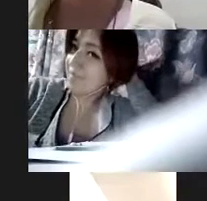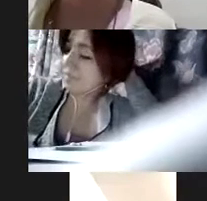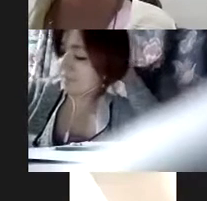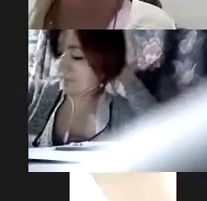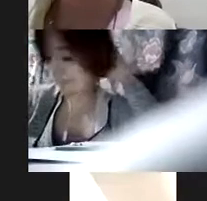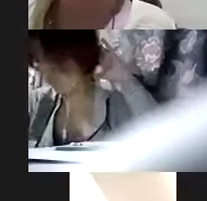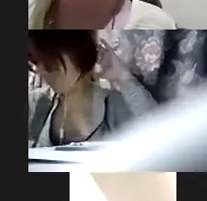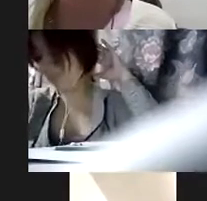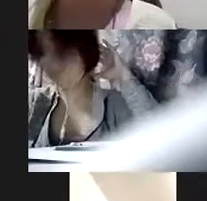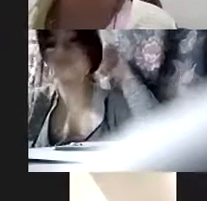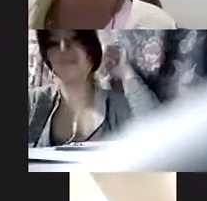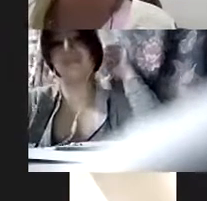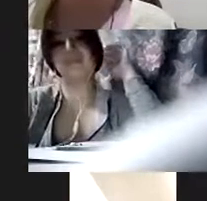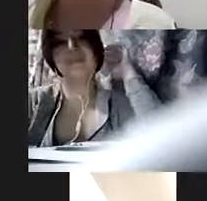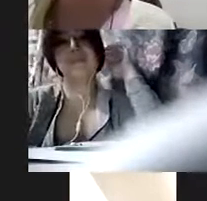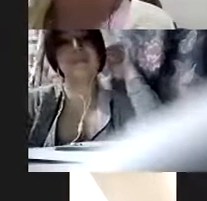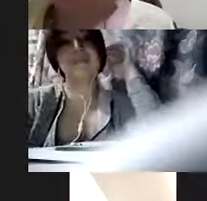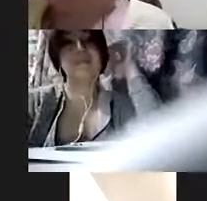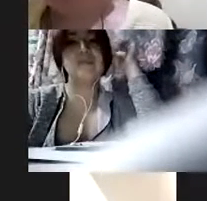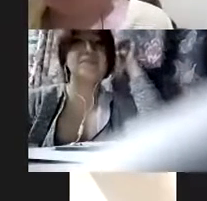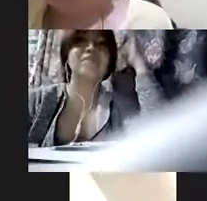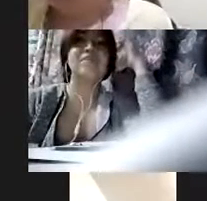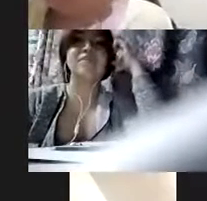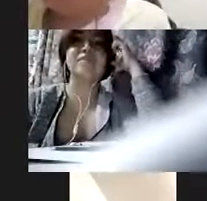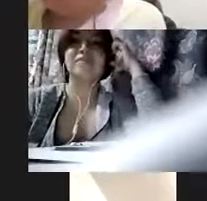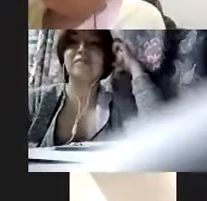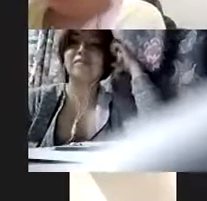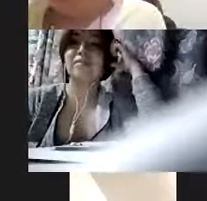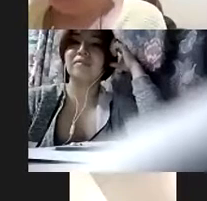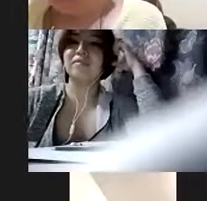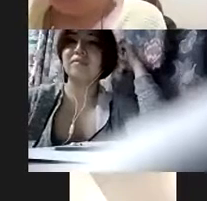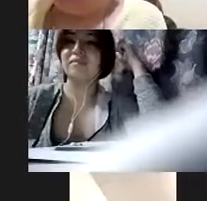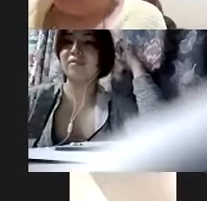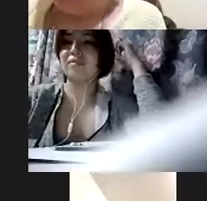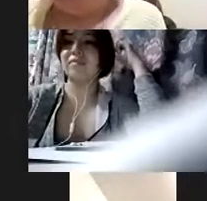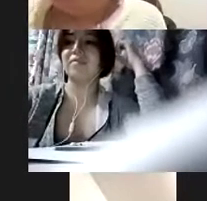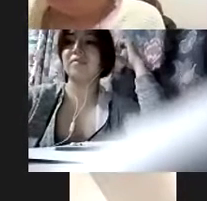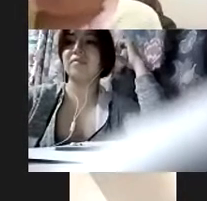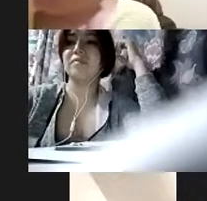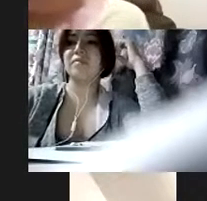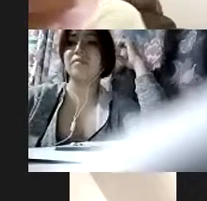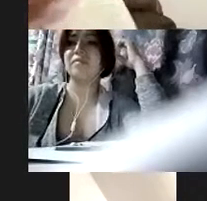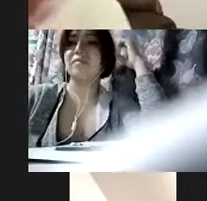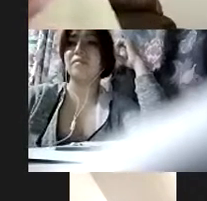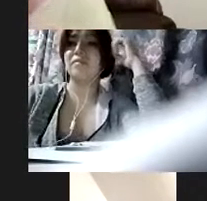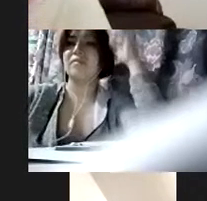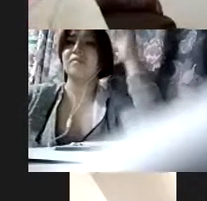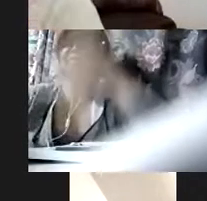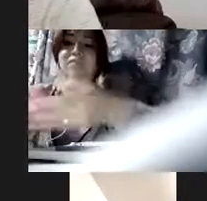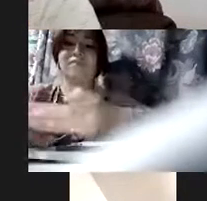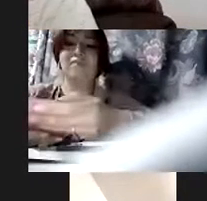At night. So you're watching TV. And what about Sunday? You told me something. Let me remember. What are you doing Sunday,